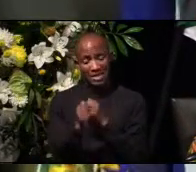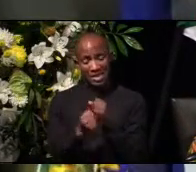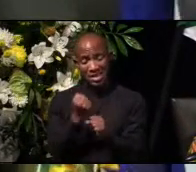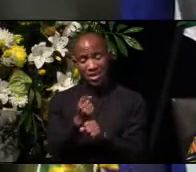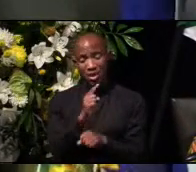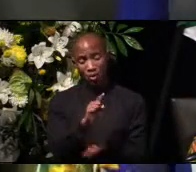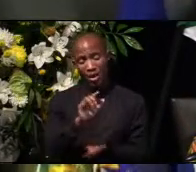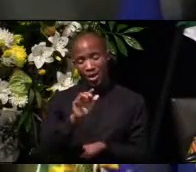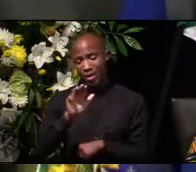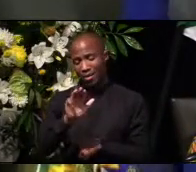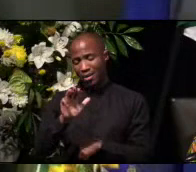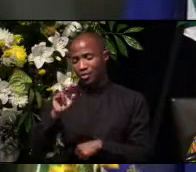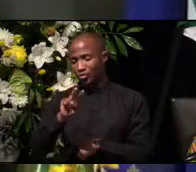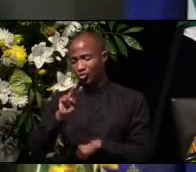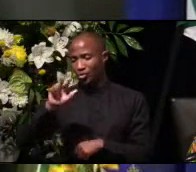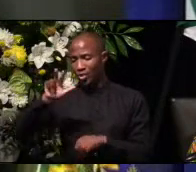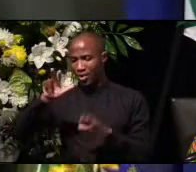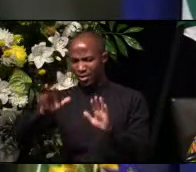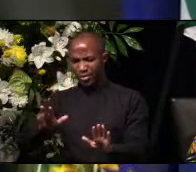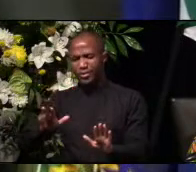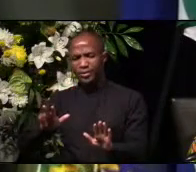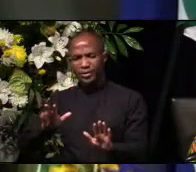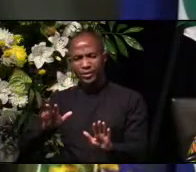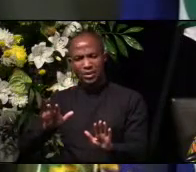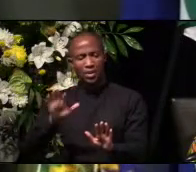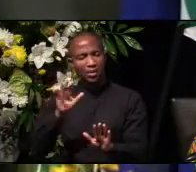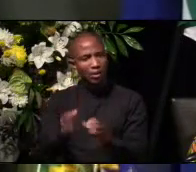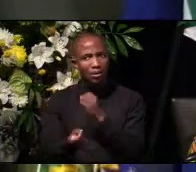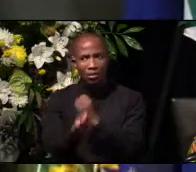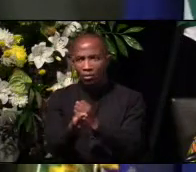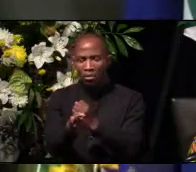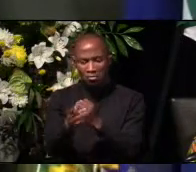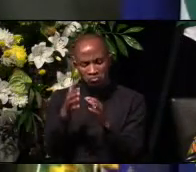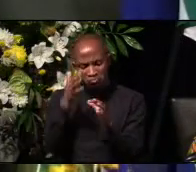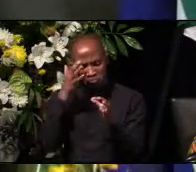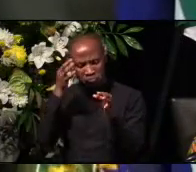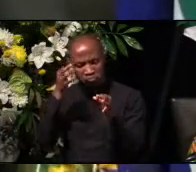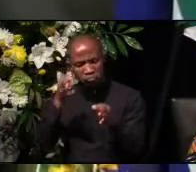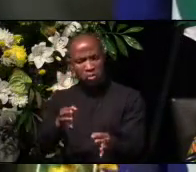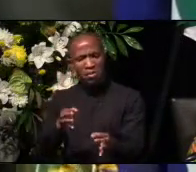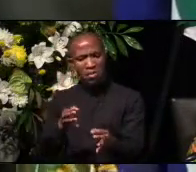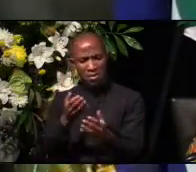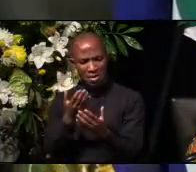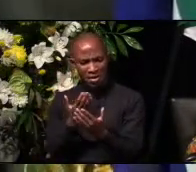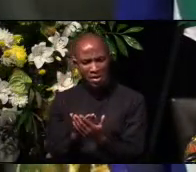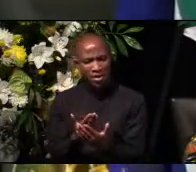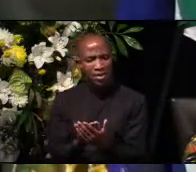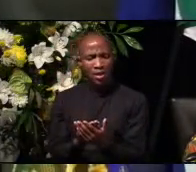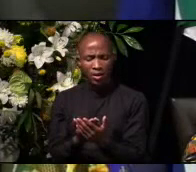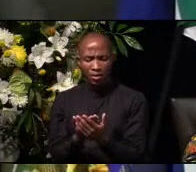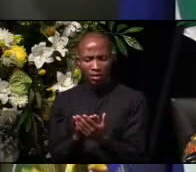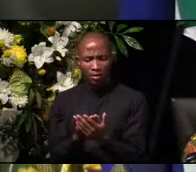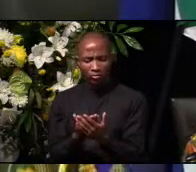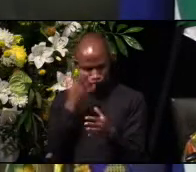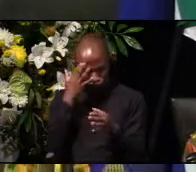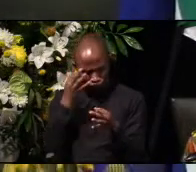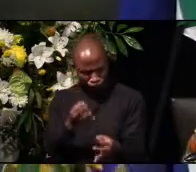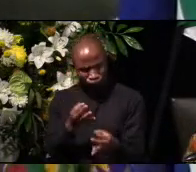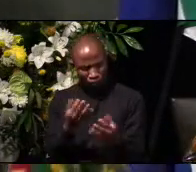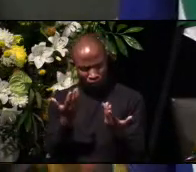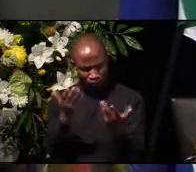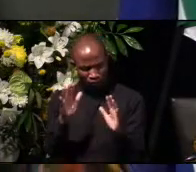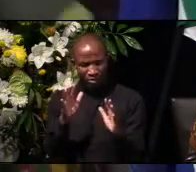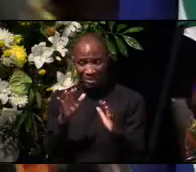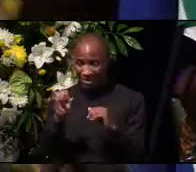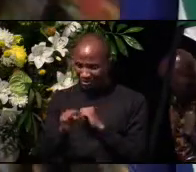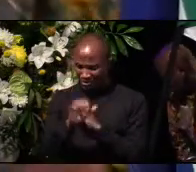two-faced or two-stage Theory a first democracy and thereafter a socialist dispensation the